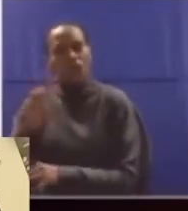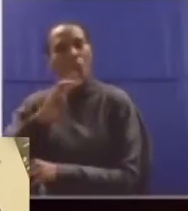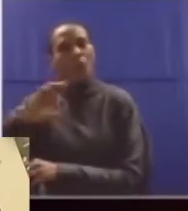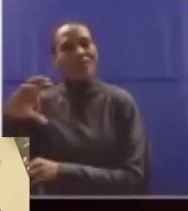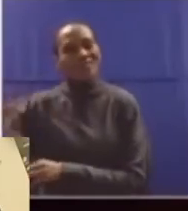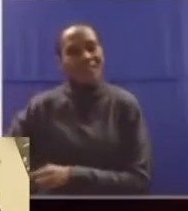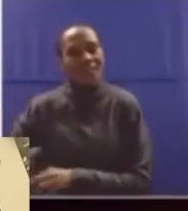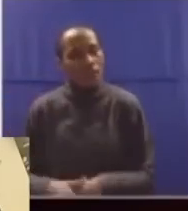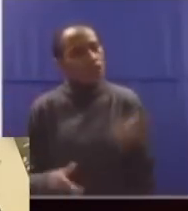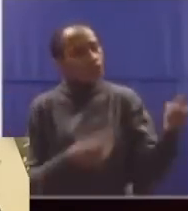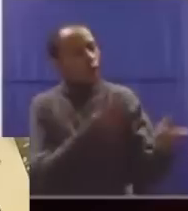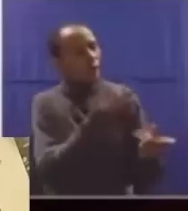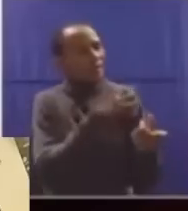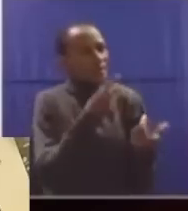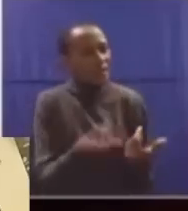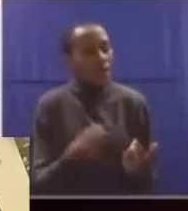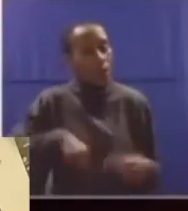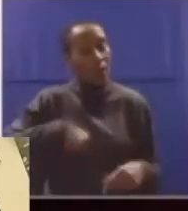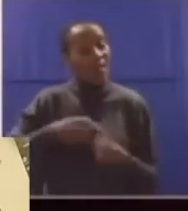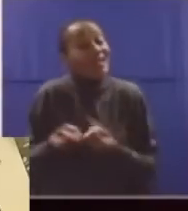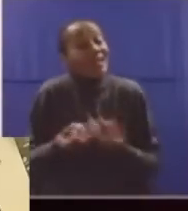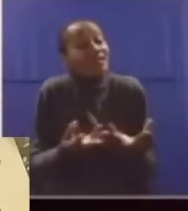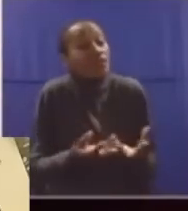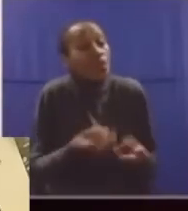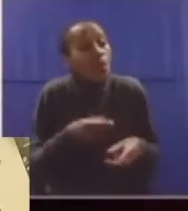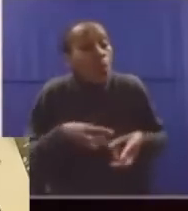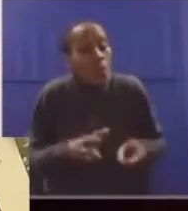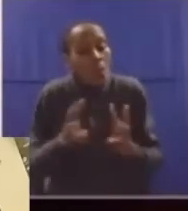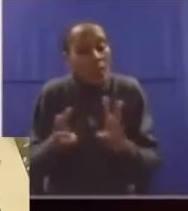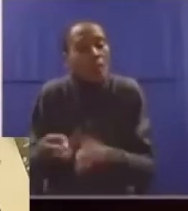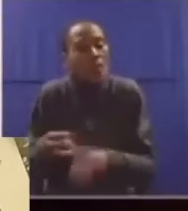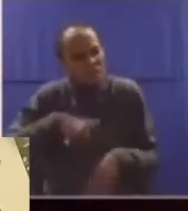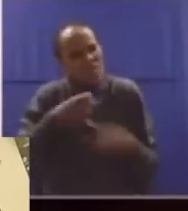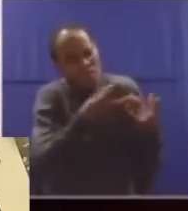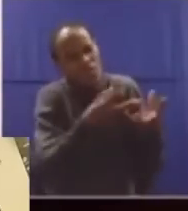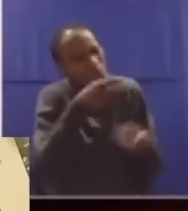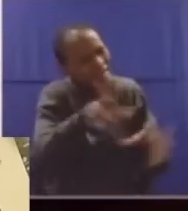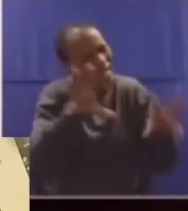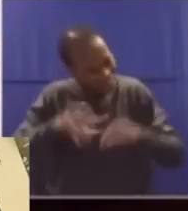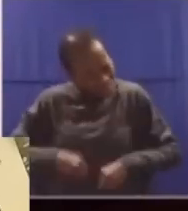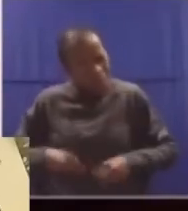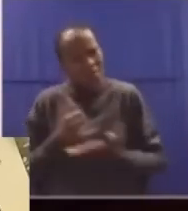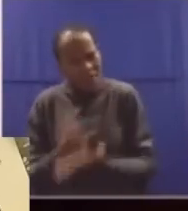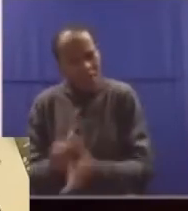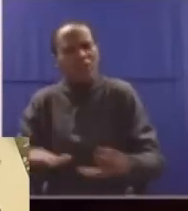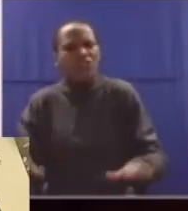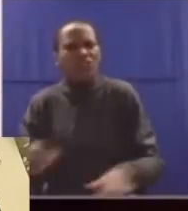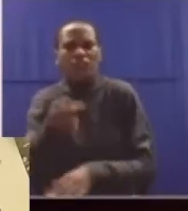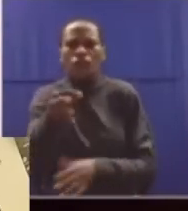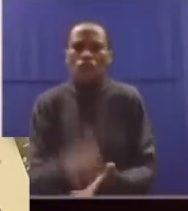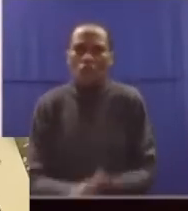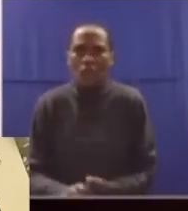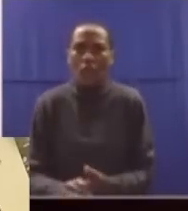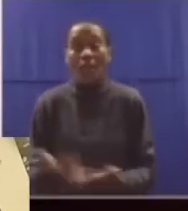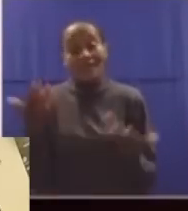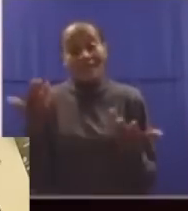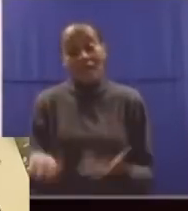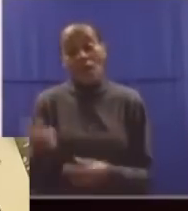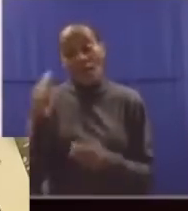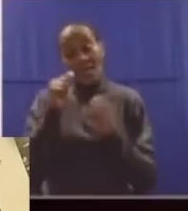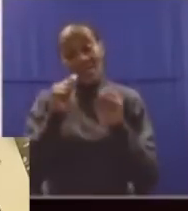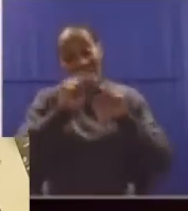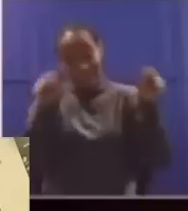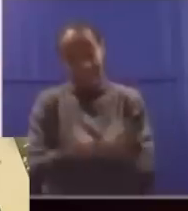Minister, instead of taking offense when we offer best practice to you, embrace it for the sake of the future of this country. So who, through the ANC's